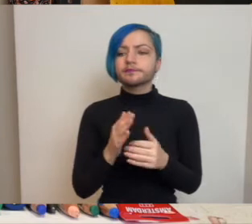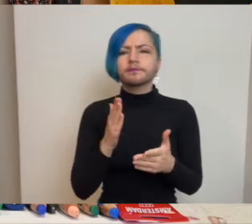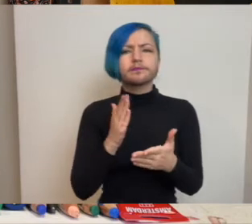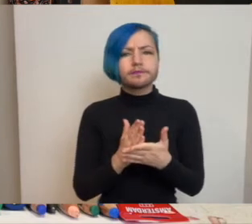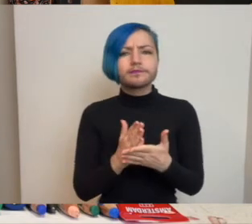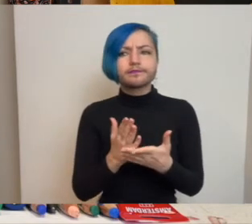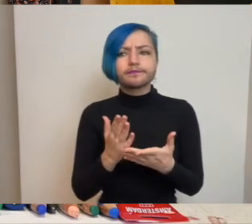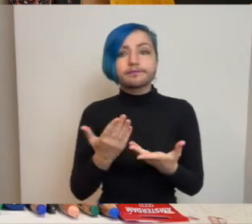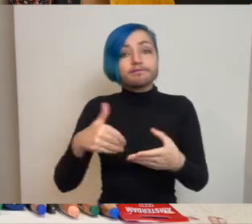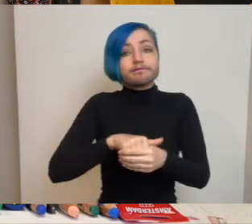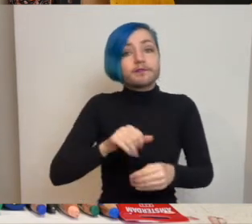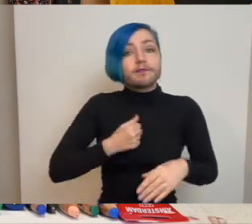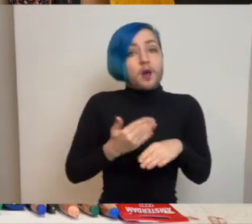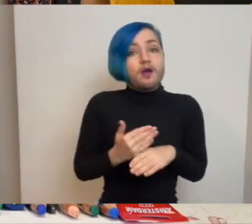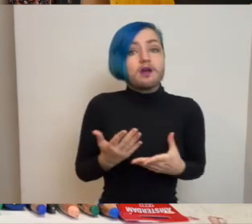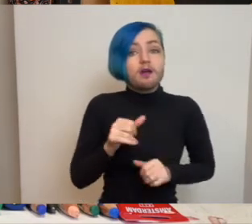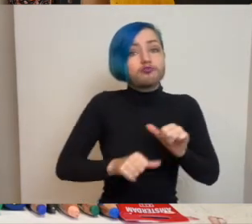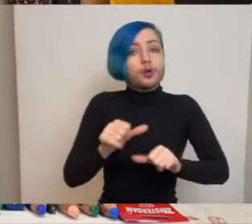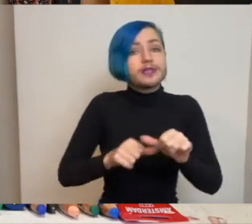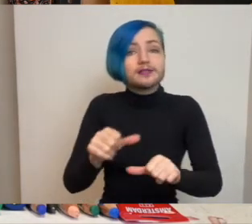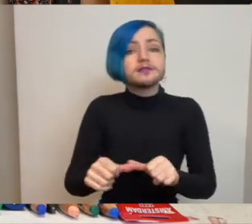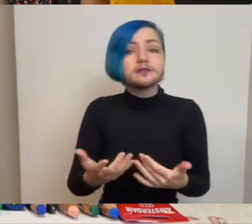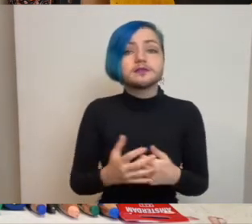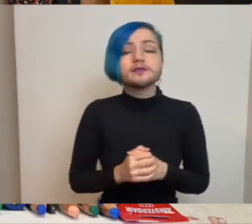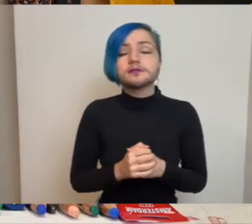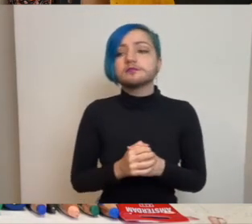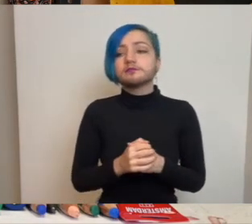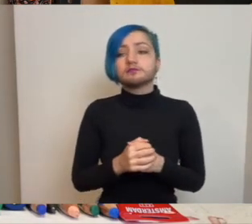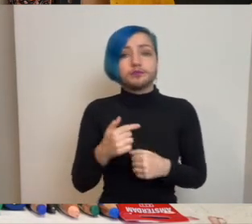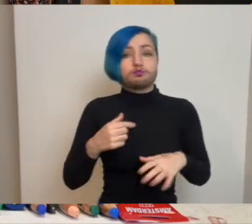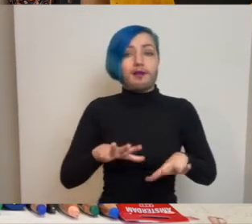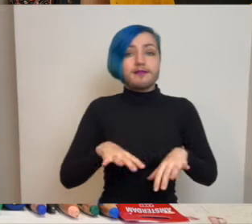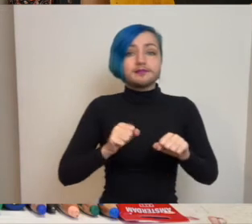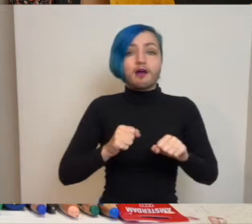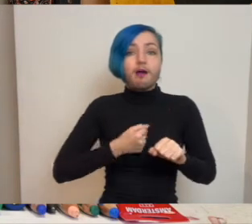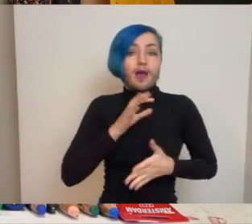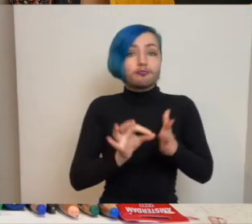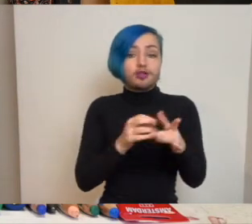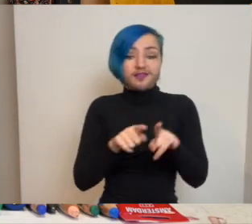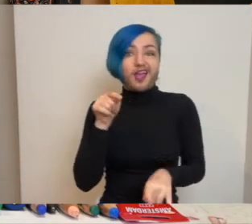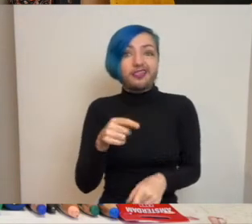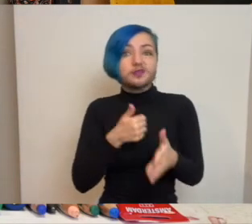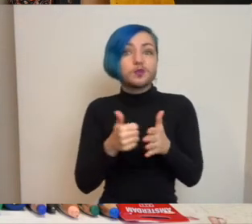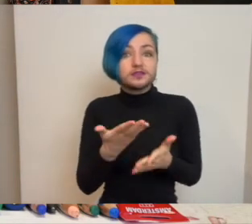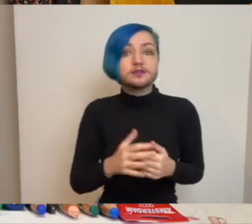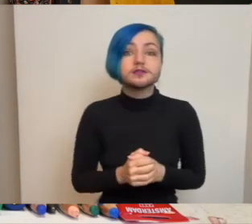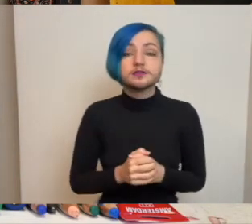like part of my practice. It's how I start all my work,